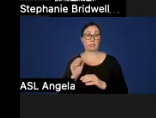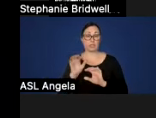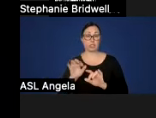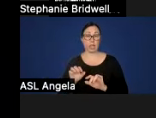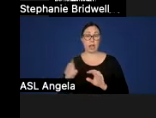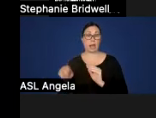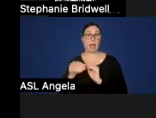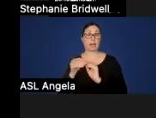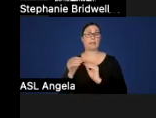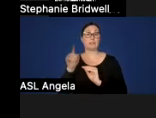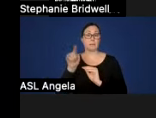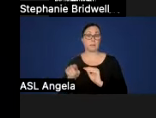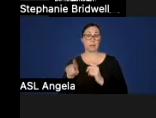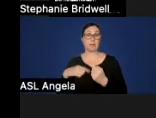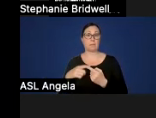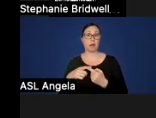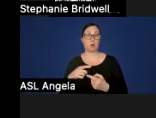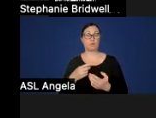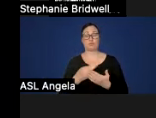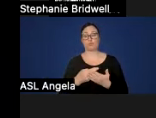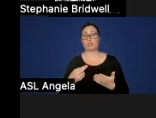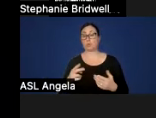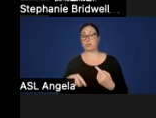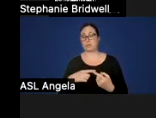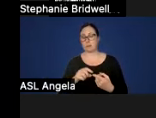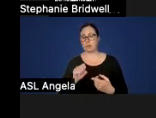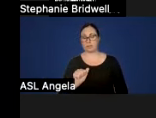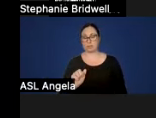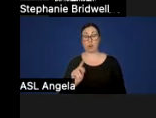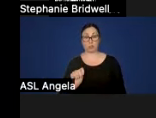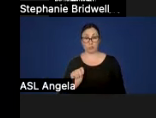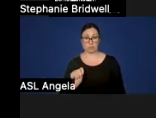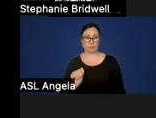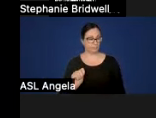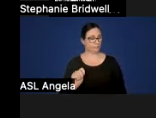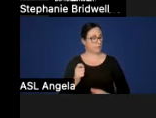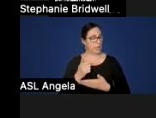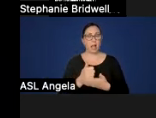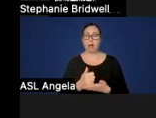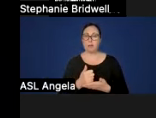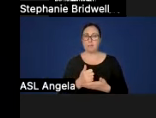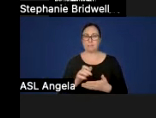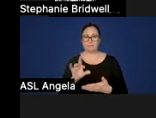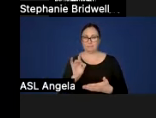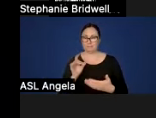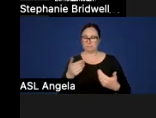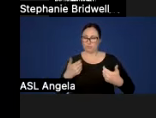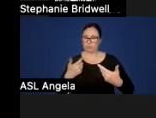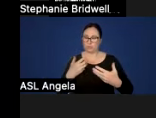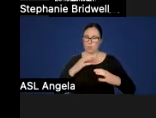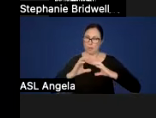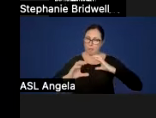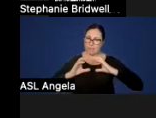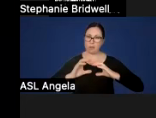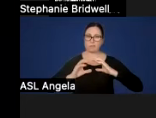SART teams, and really helping you to kind of have that conversation, bring up